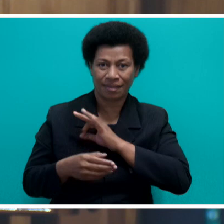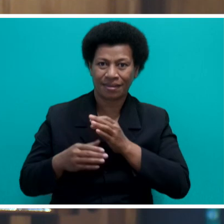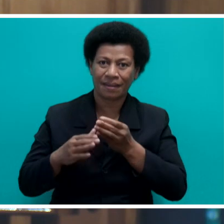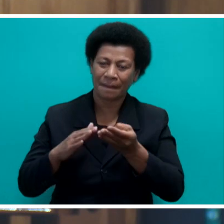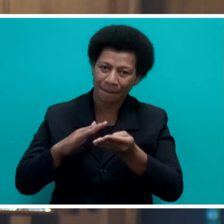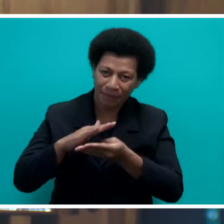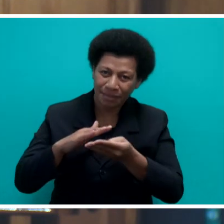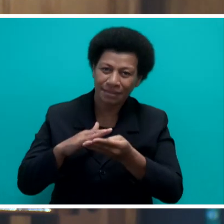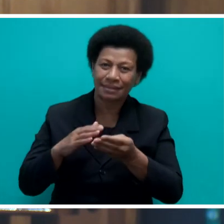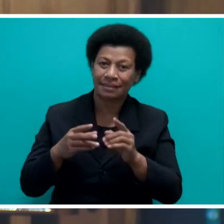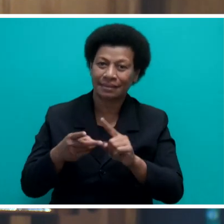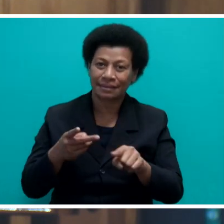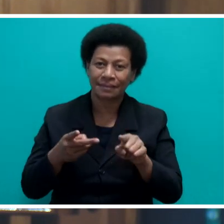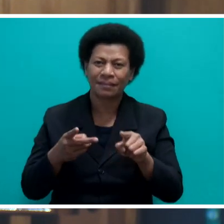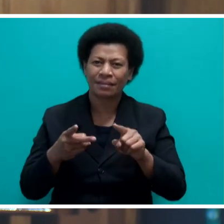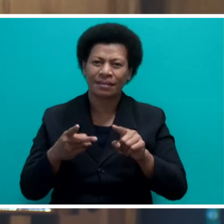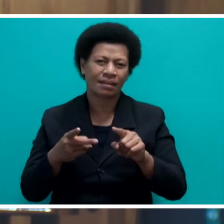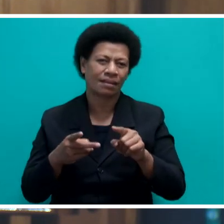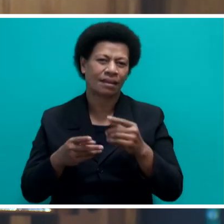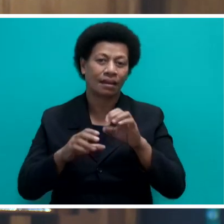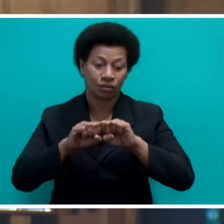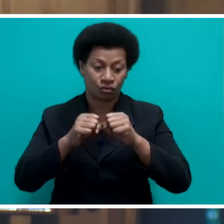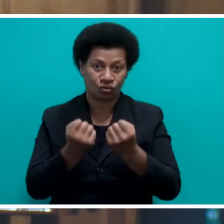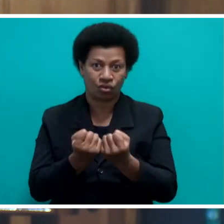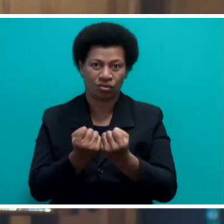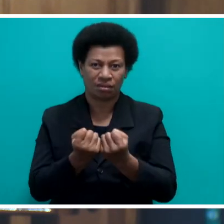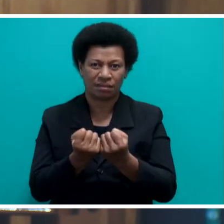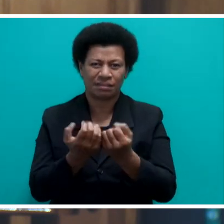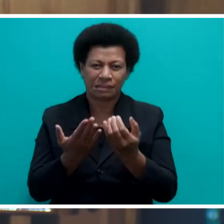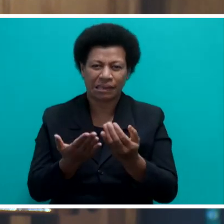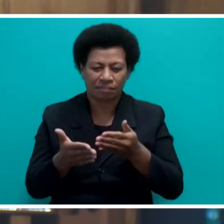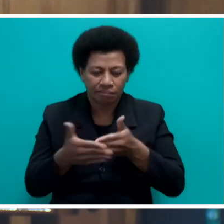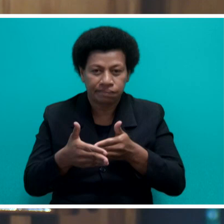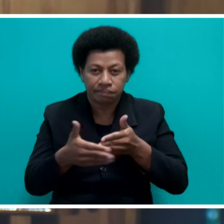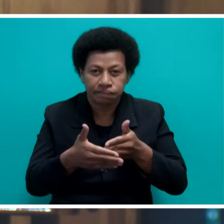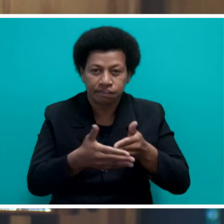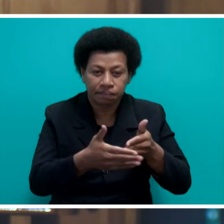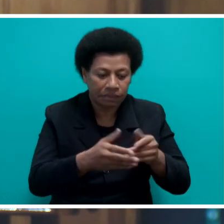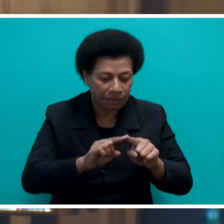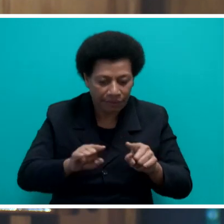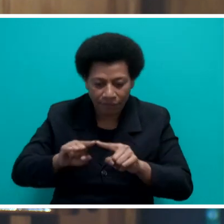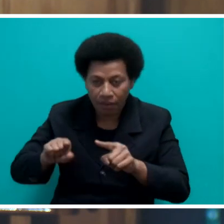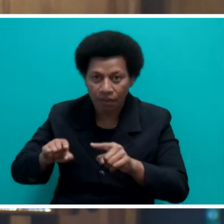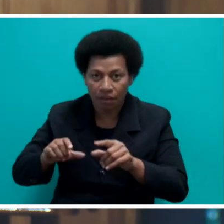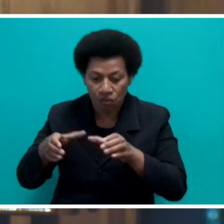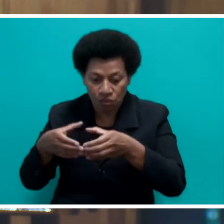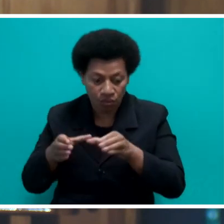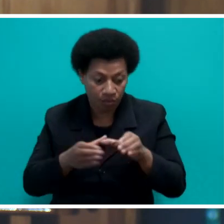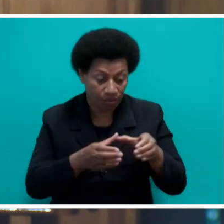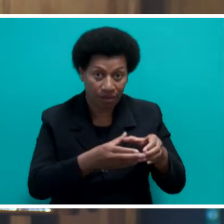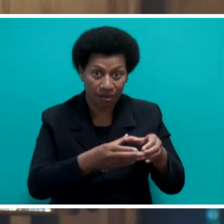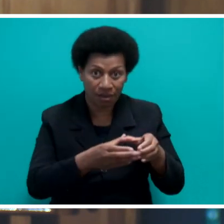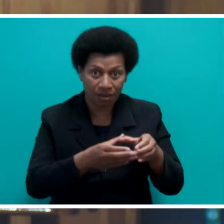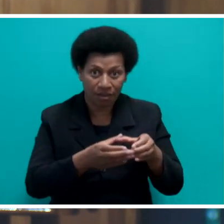was mostly on the social difficulties that various groups go through in their countries.